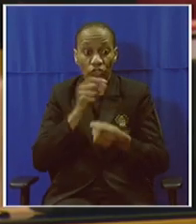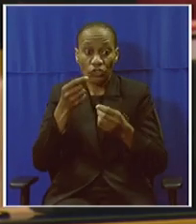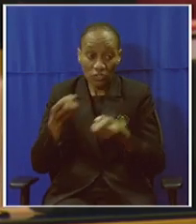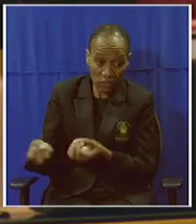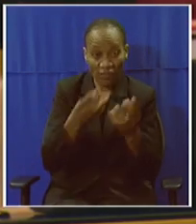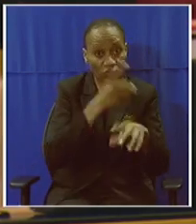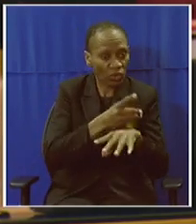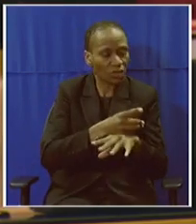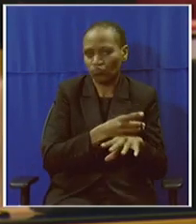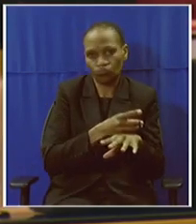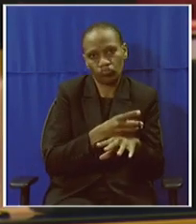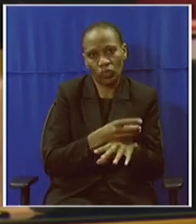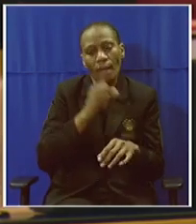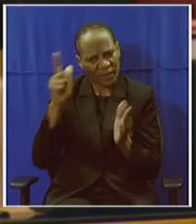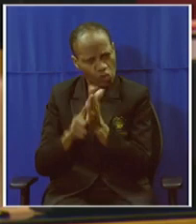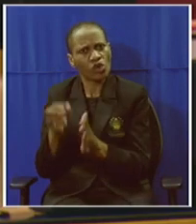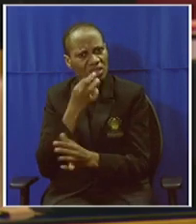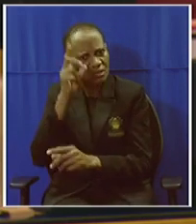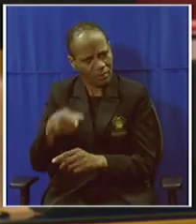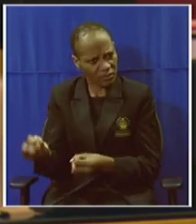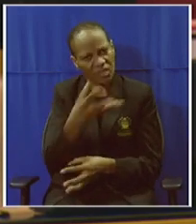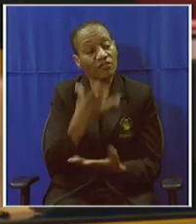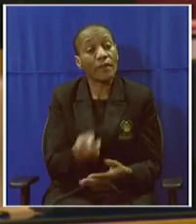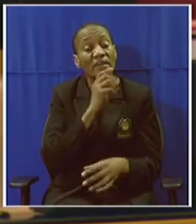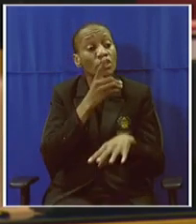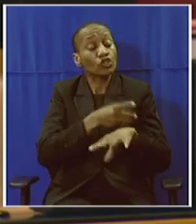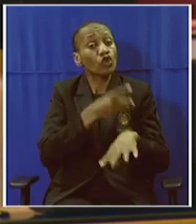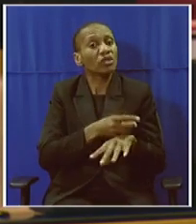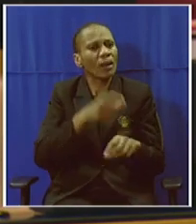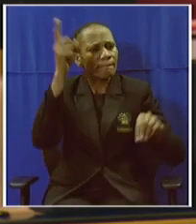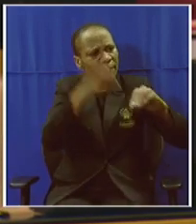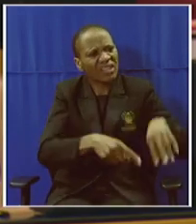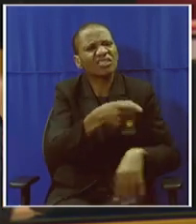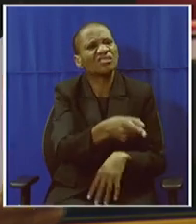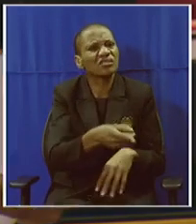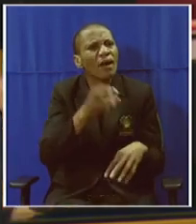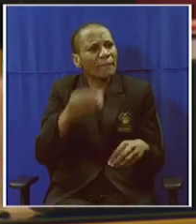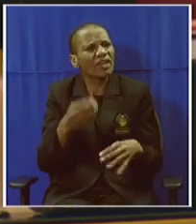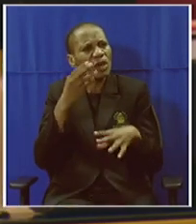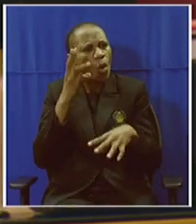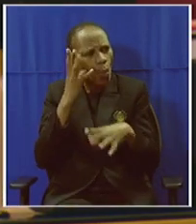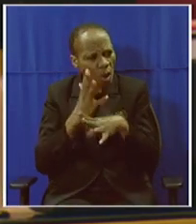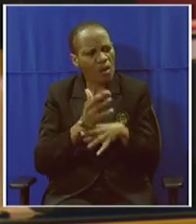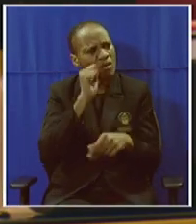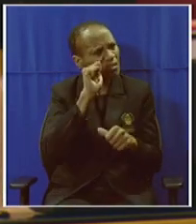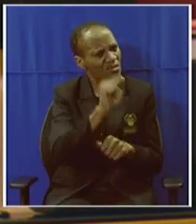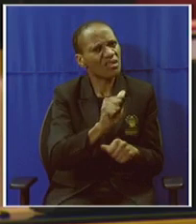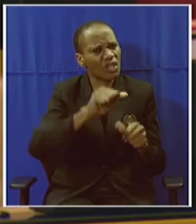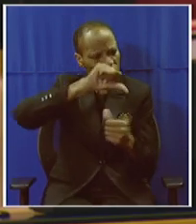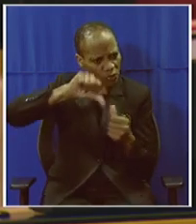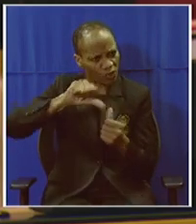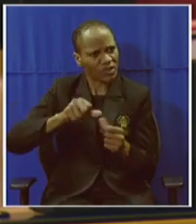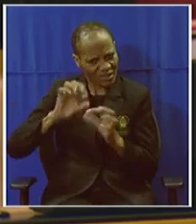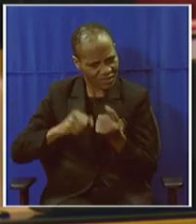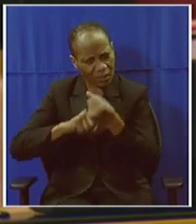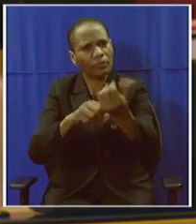DeVos, which were required by law. It appears that Dr. DeVos has been punished for his medical review rooted in science that